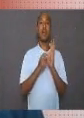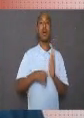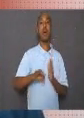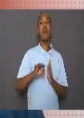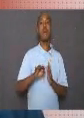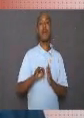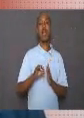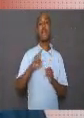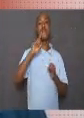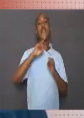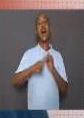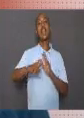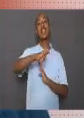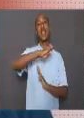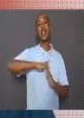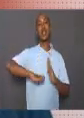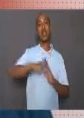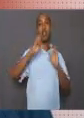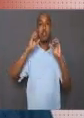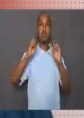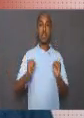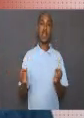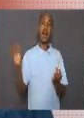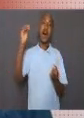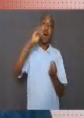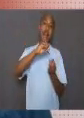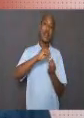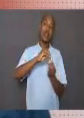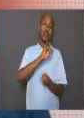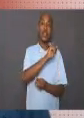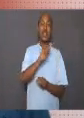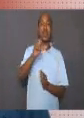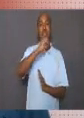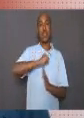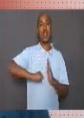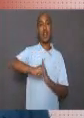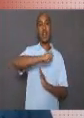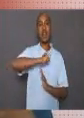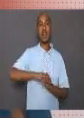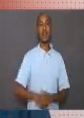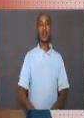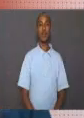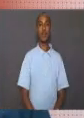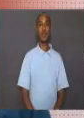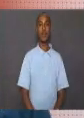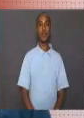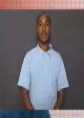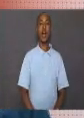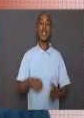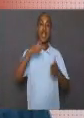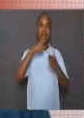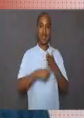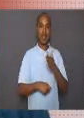of valence electrons being added to the same shell. As a